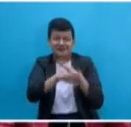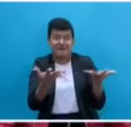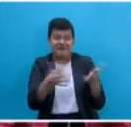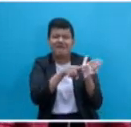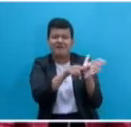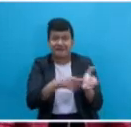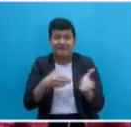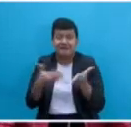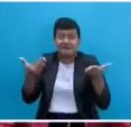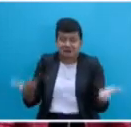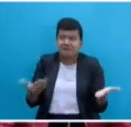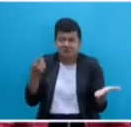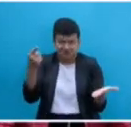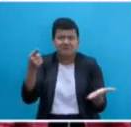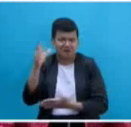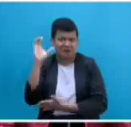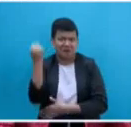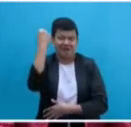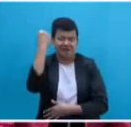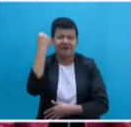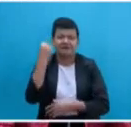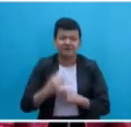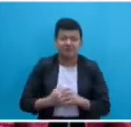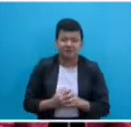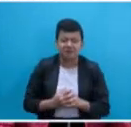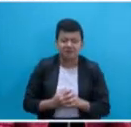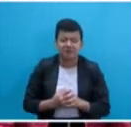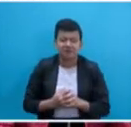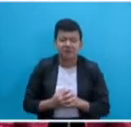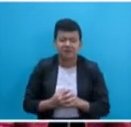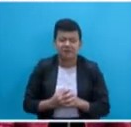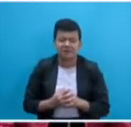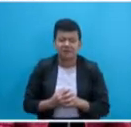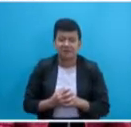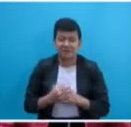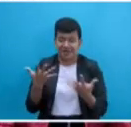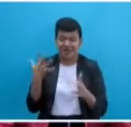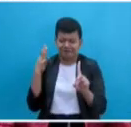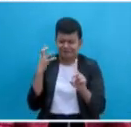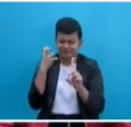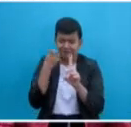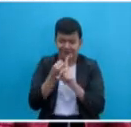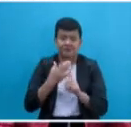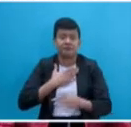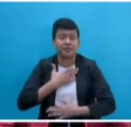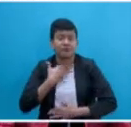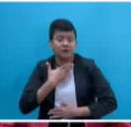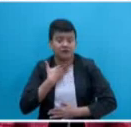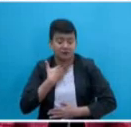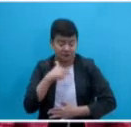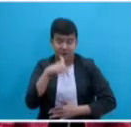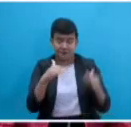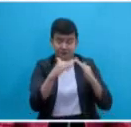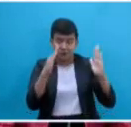Speaker, His Excellency also read out these words, and I quote, "The impact of our voices at home and overseas." Mr.